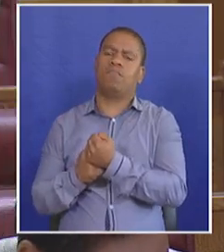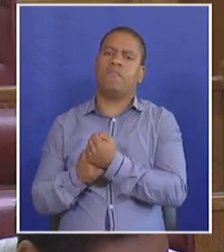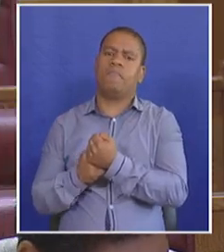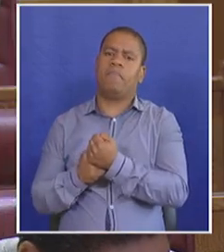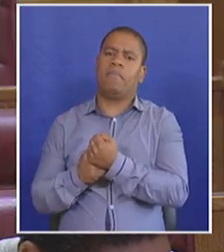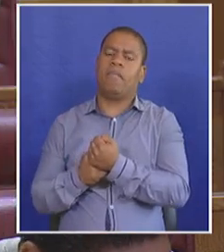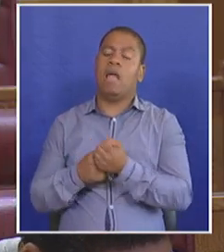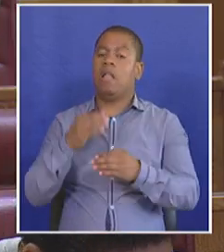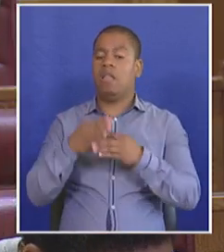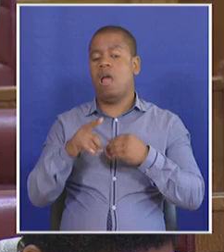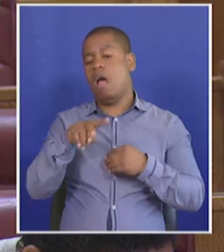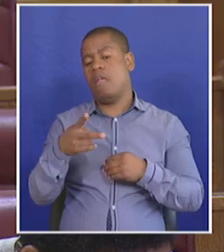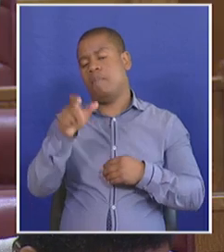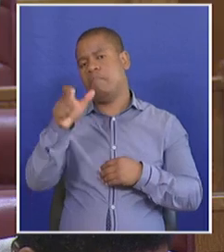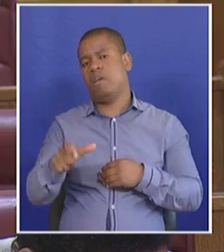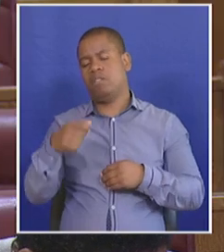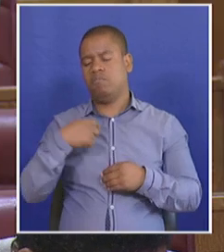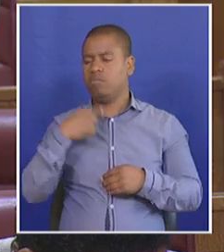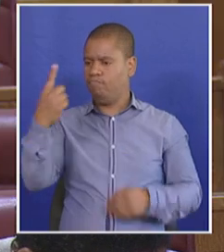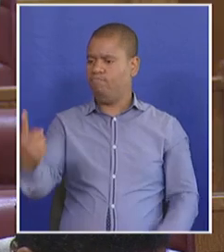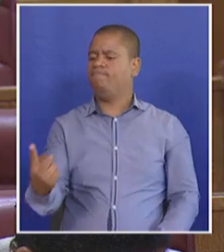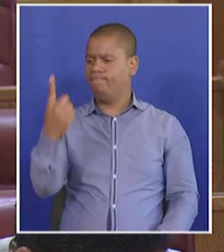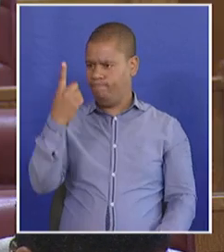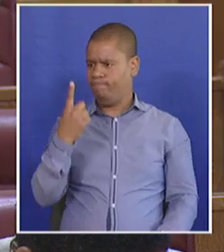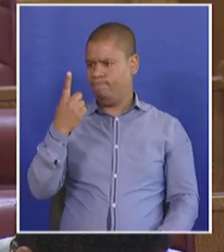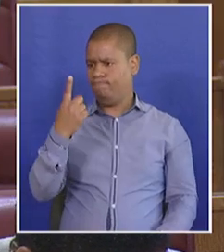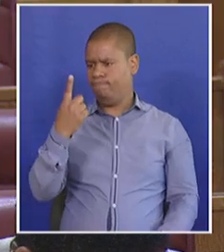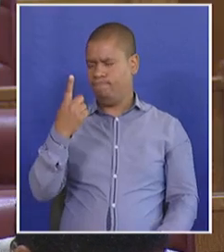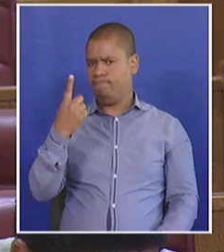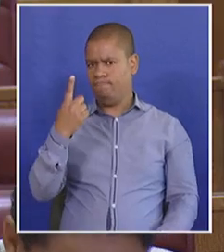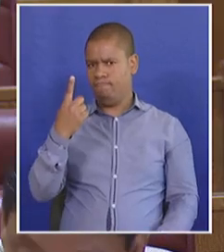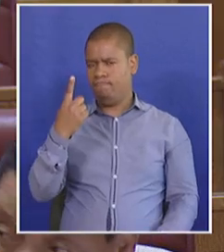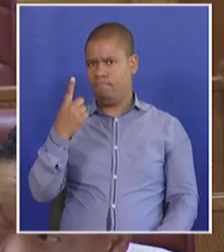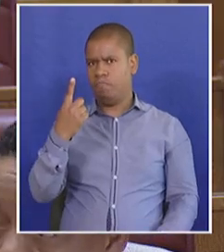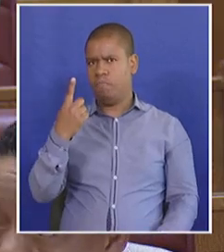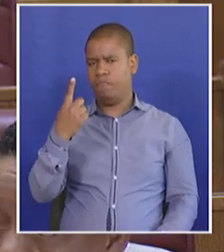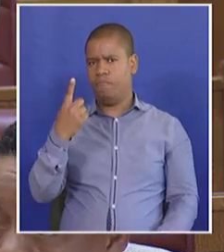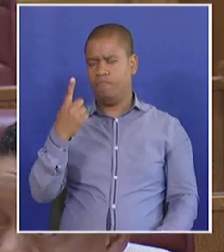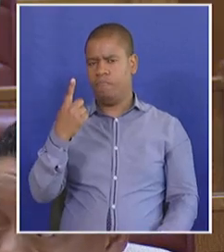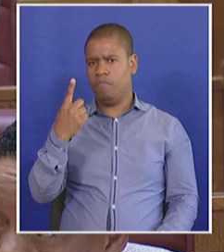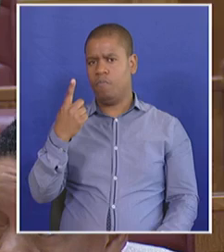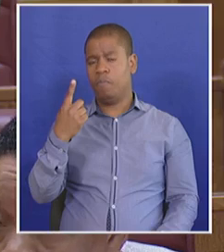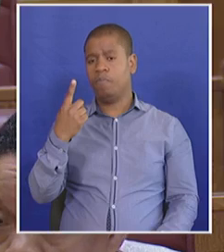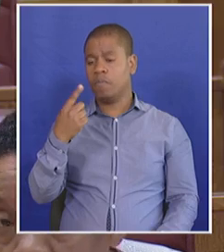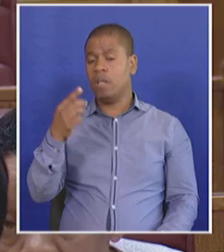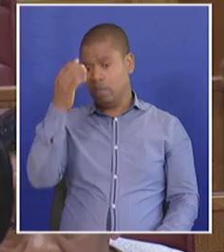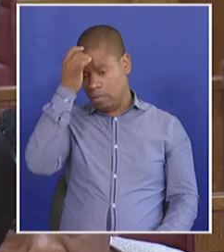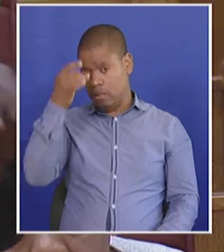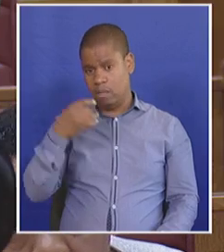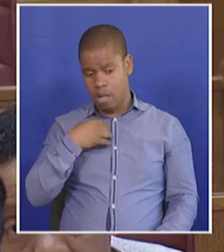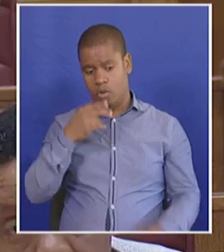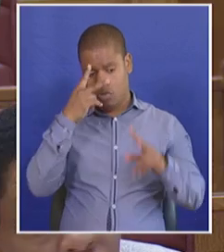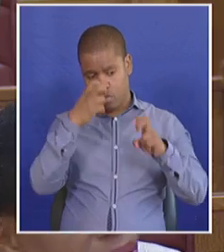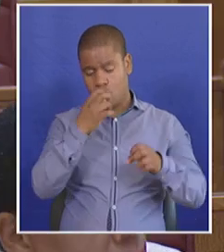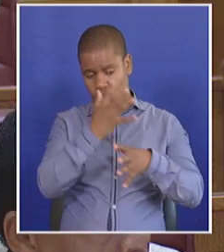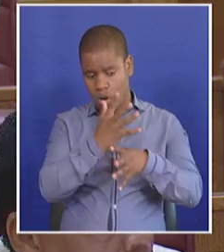particular human soul who will stand here before me and refute all the research work and the